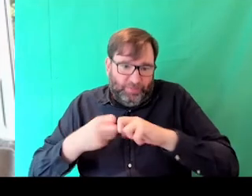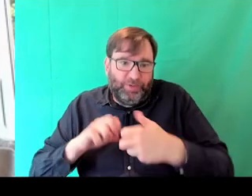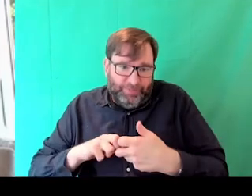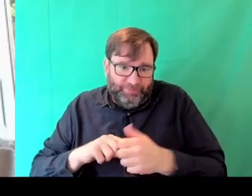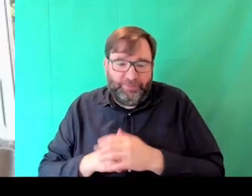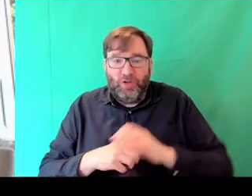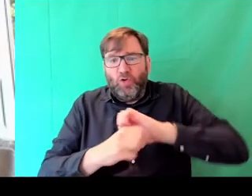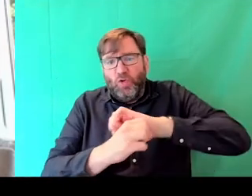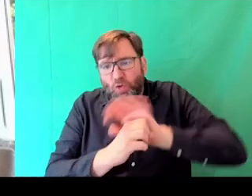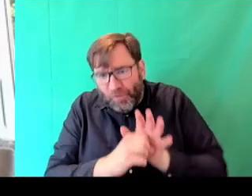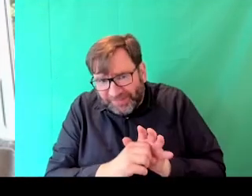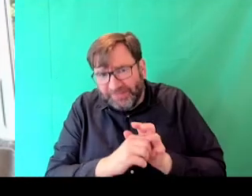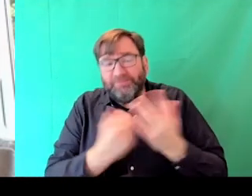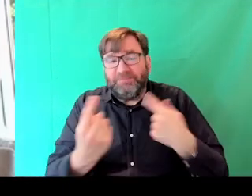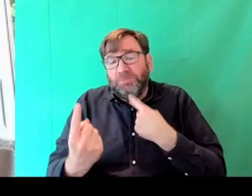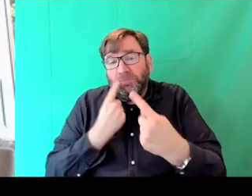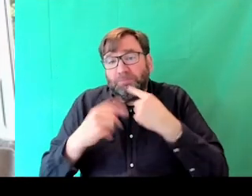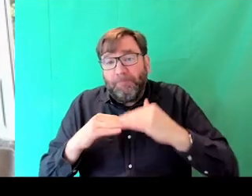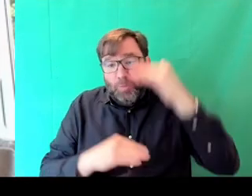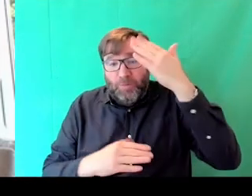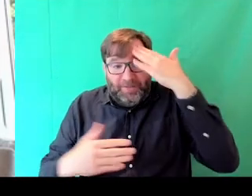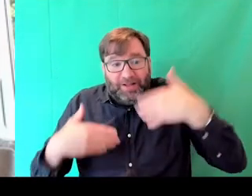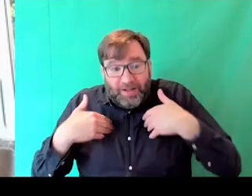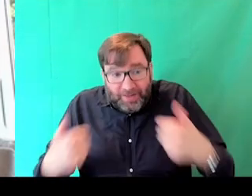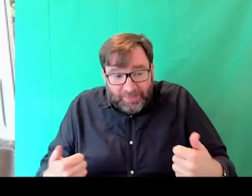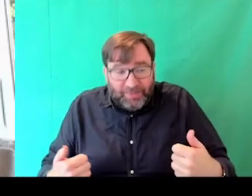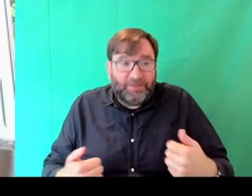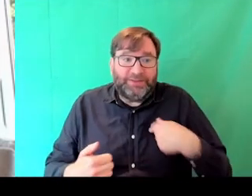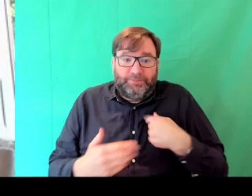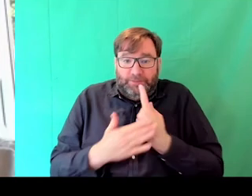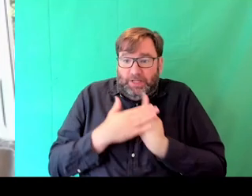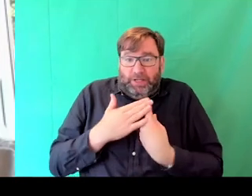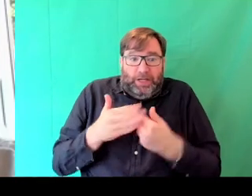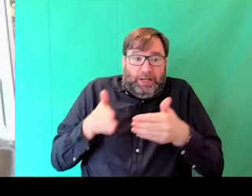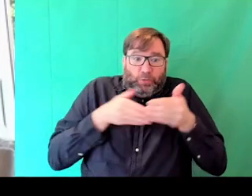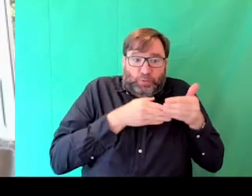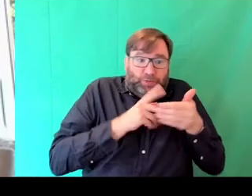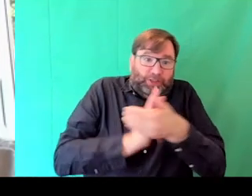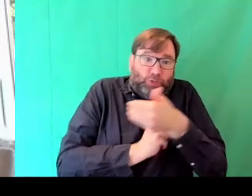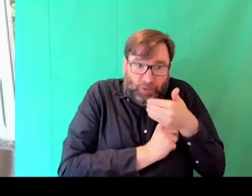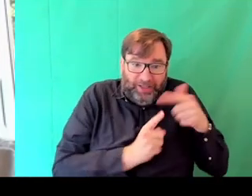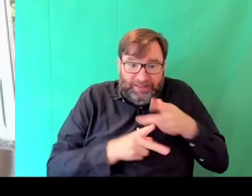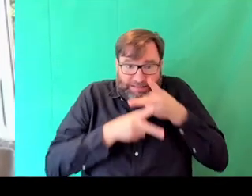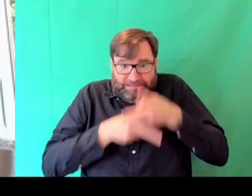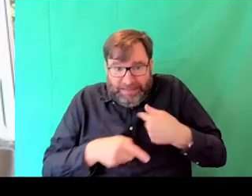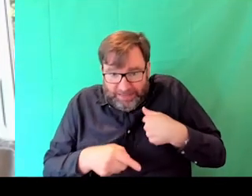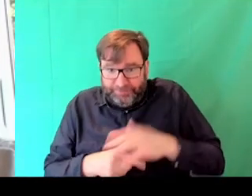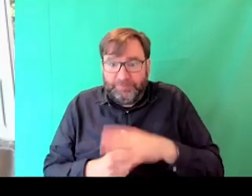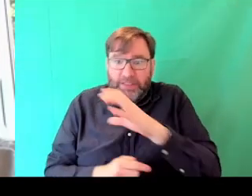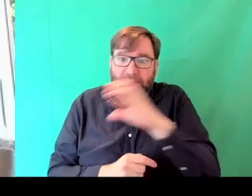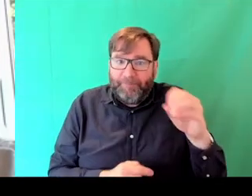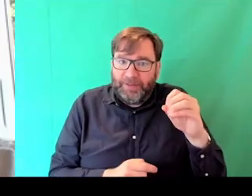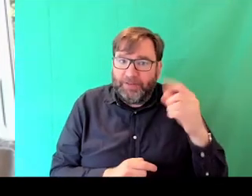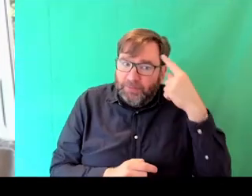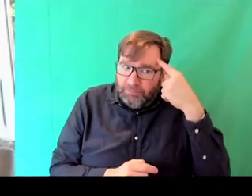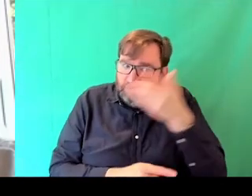especially in an increasingly virtual work environment. What are your thoughts on the changing conversation, openness about mental health and disability